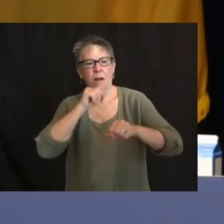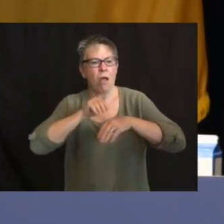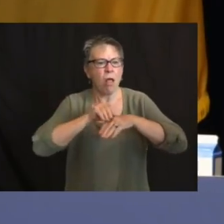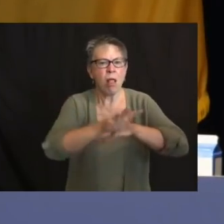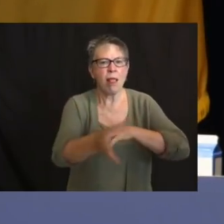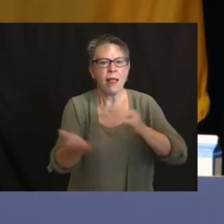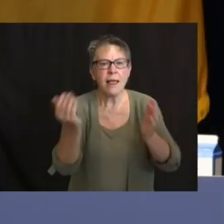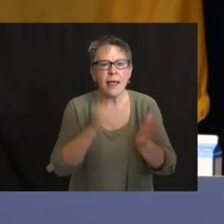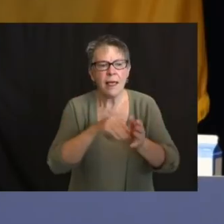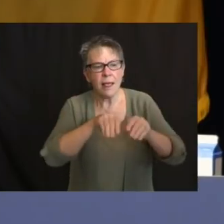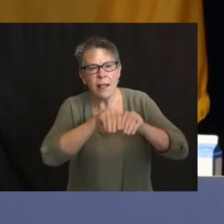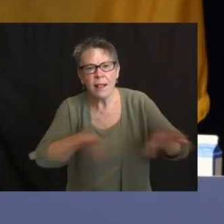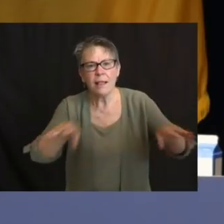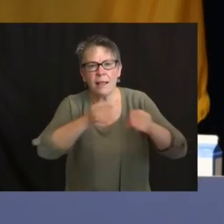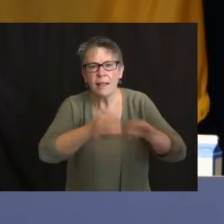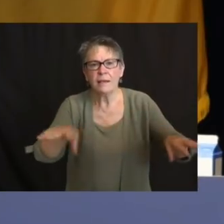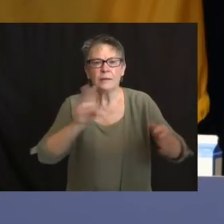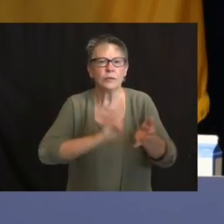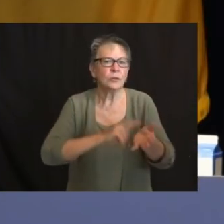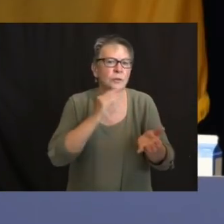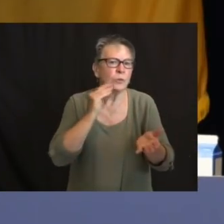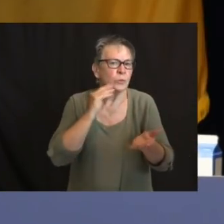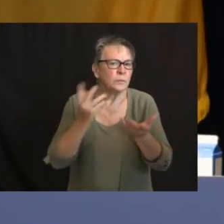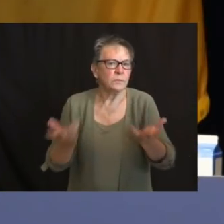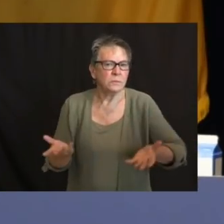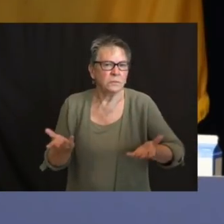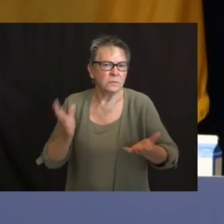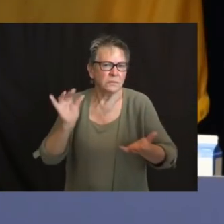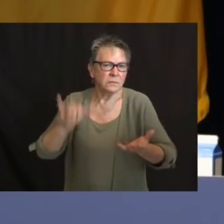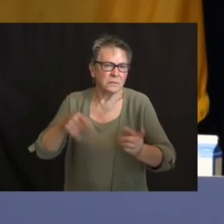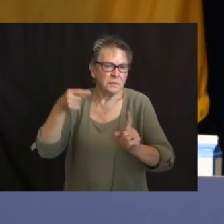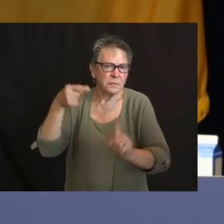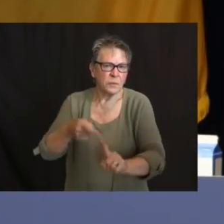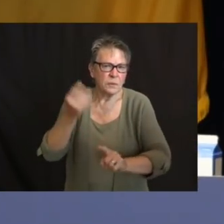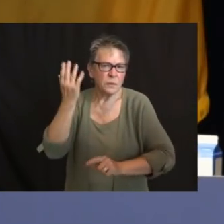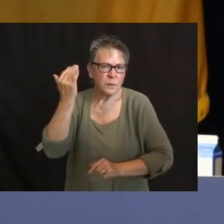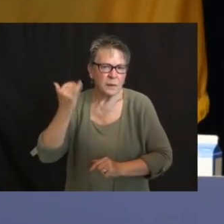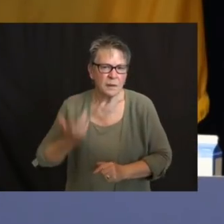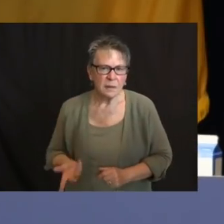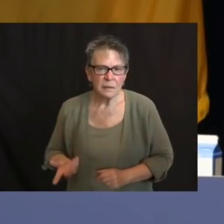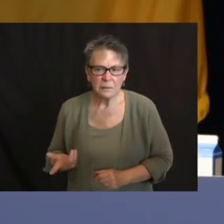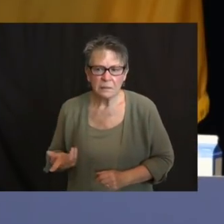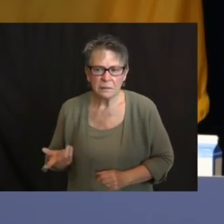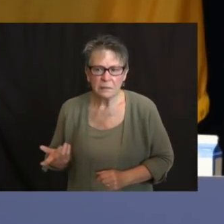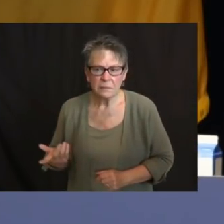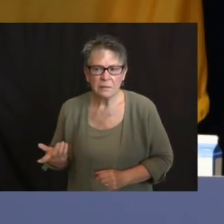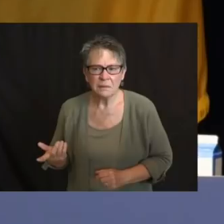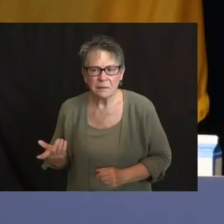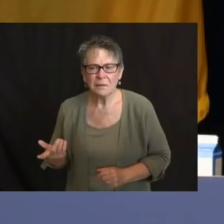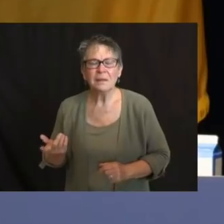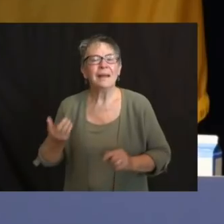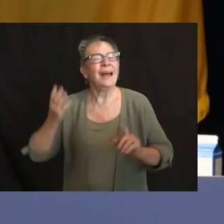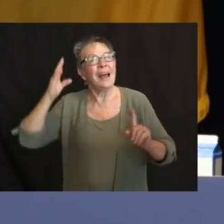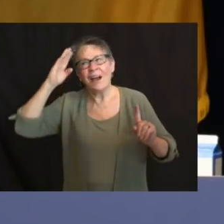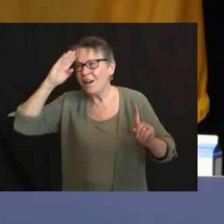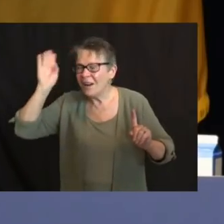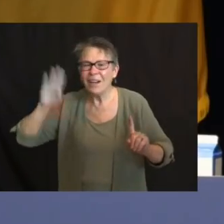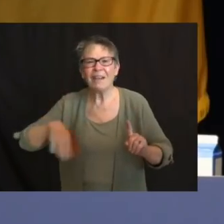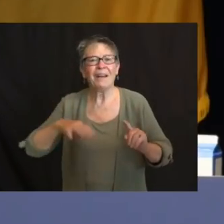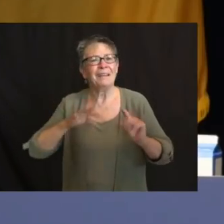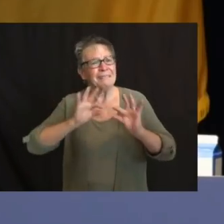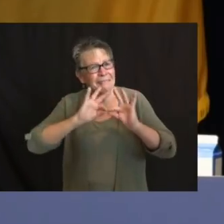something that we're going to be putting out without a lot of thought. But we will come up with a